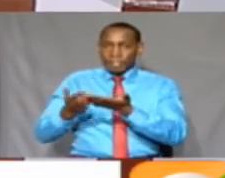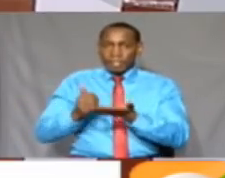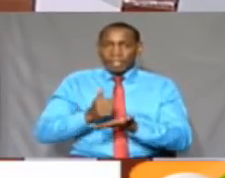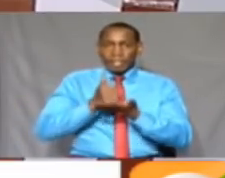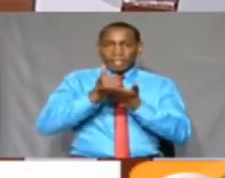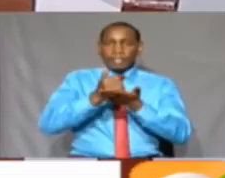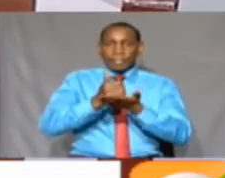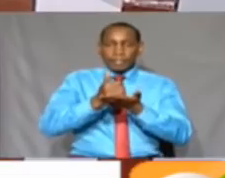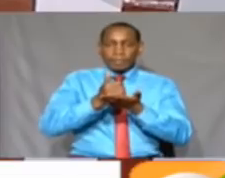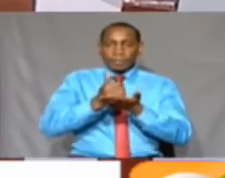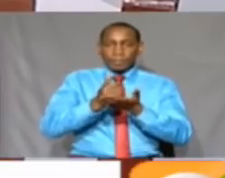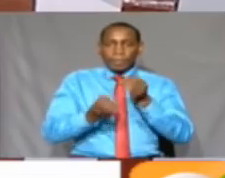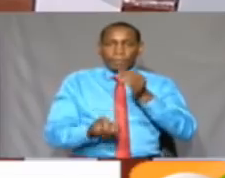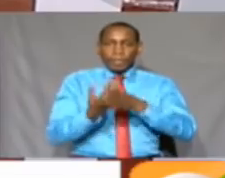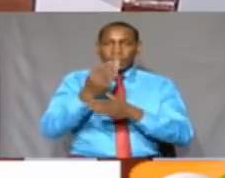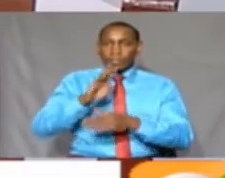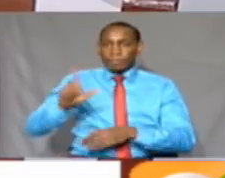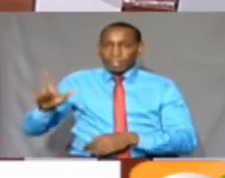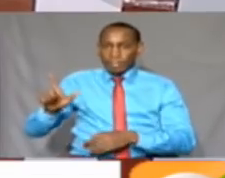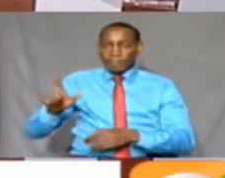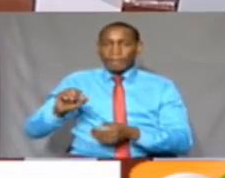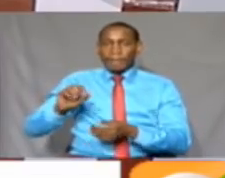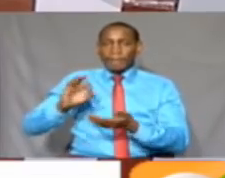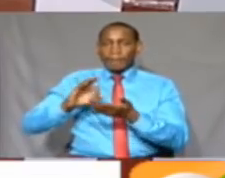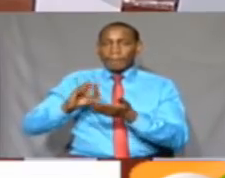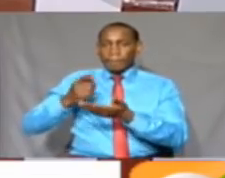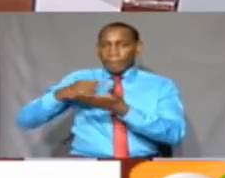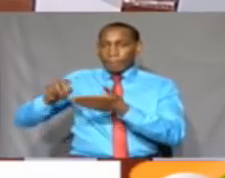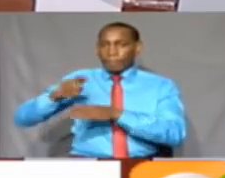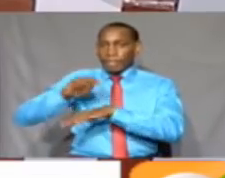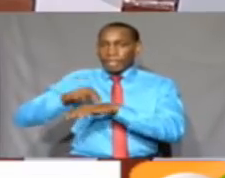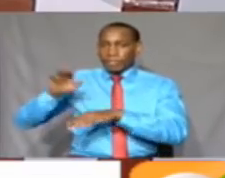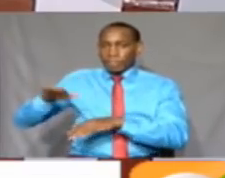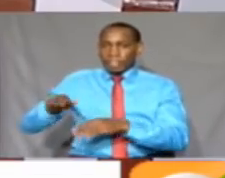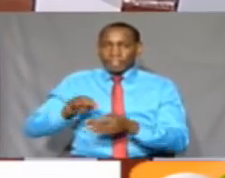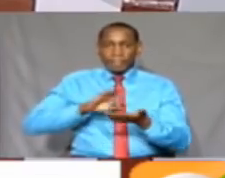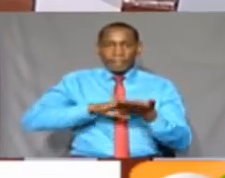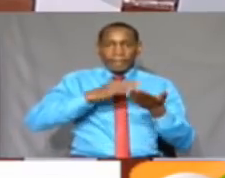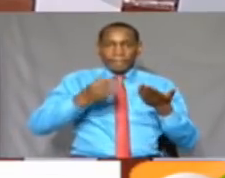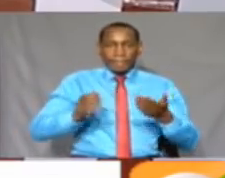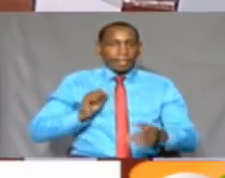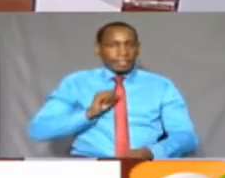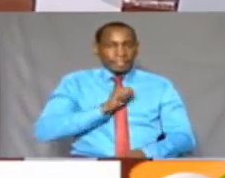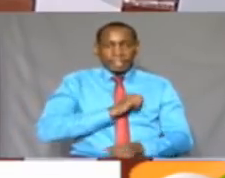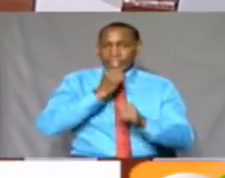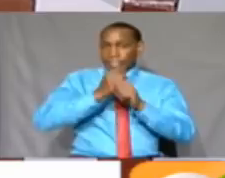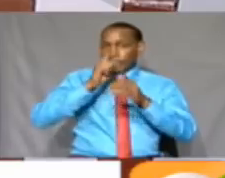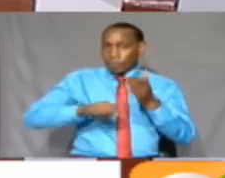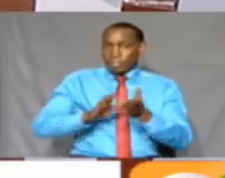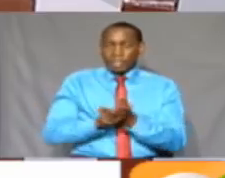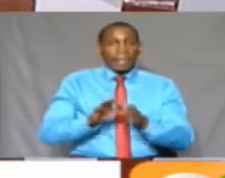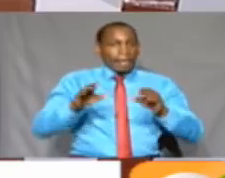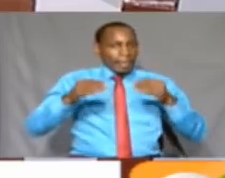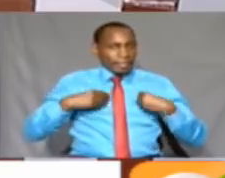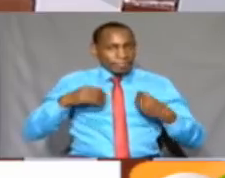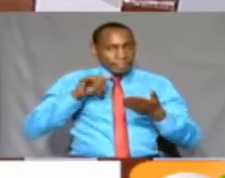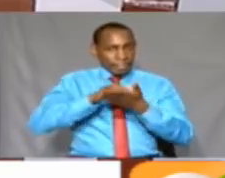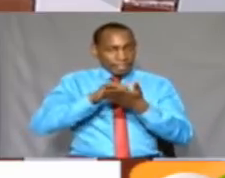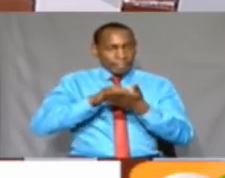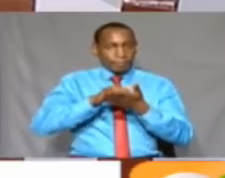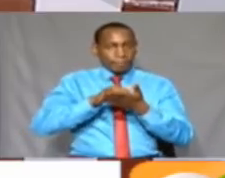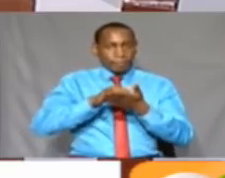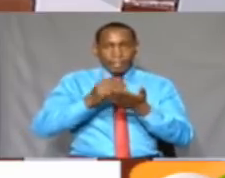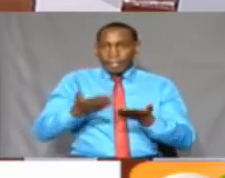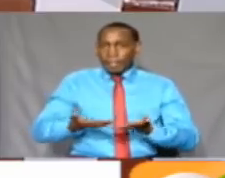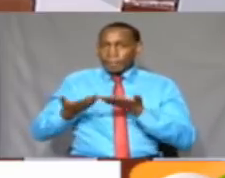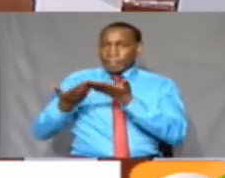bill. Yeah. It passed in National Assembly, failed in Senate. What have I done? Learned from the lessons that I got then.